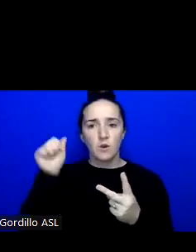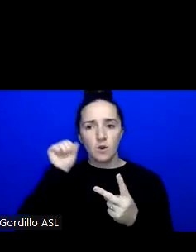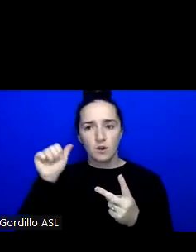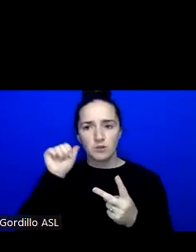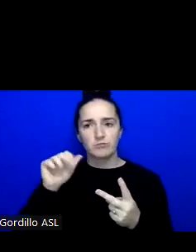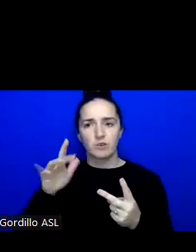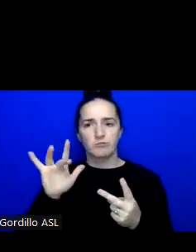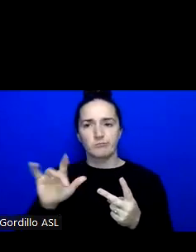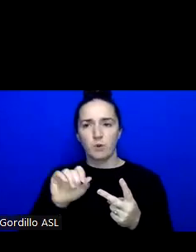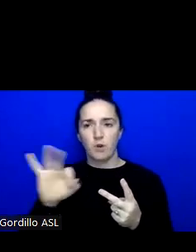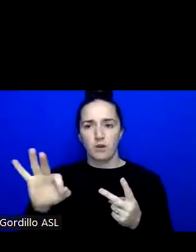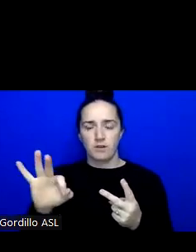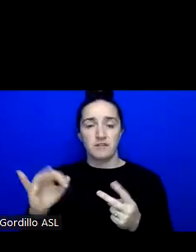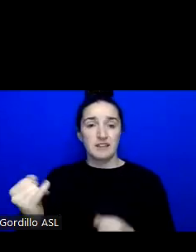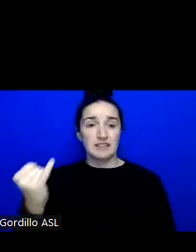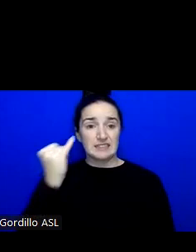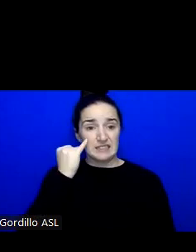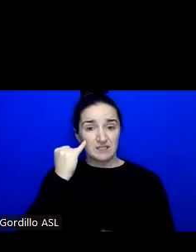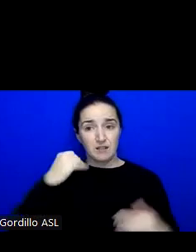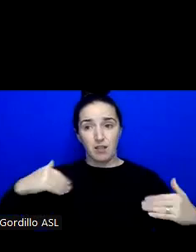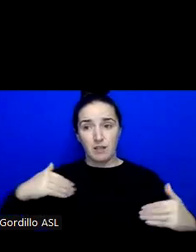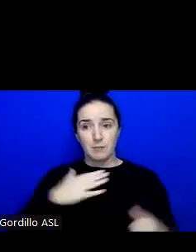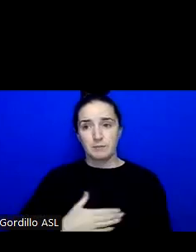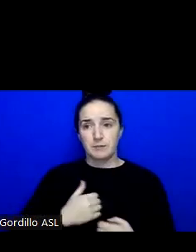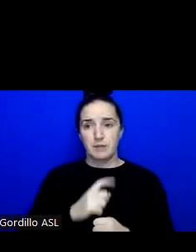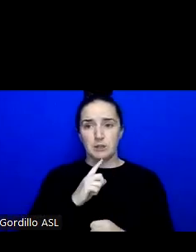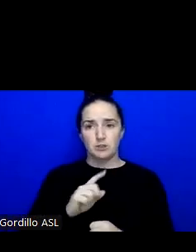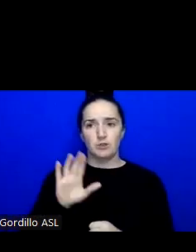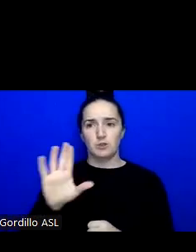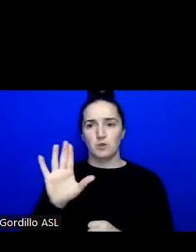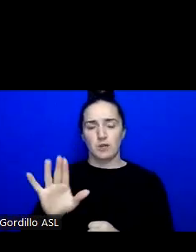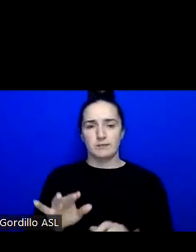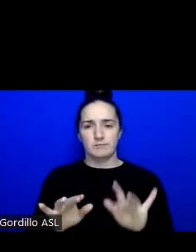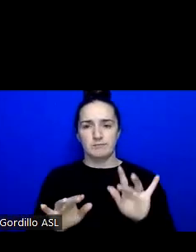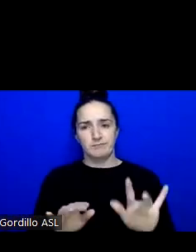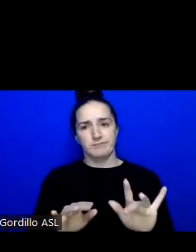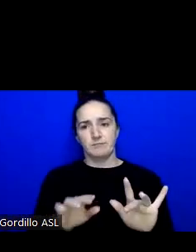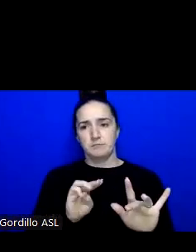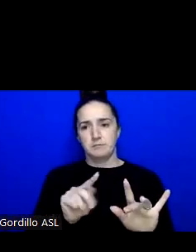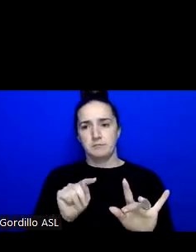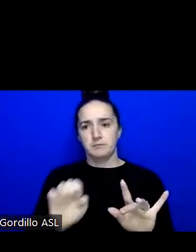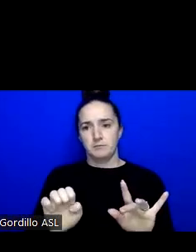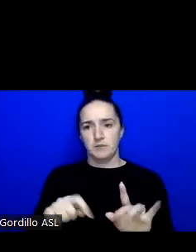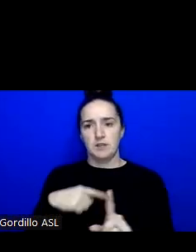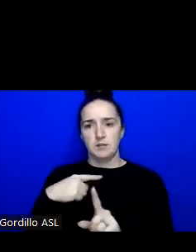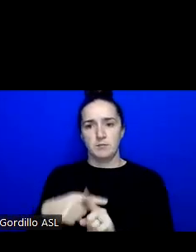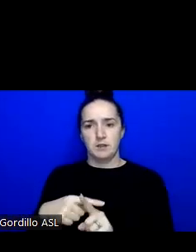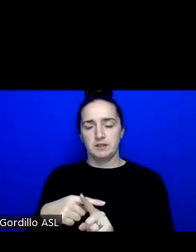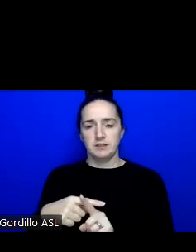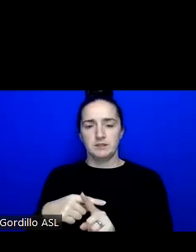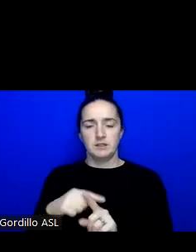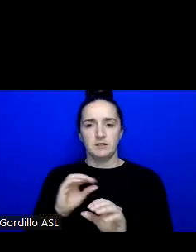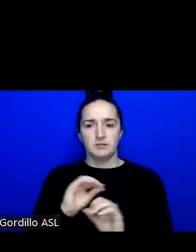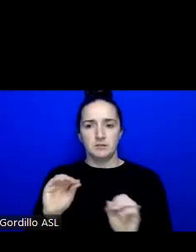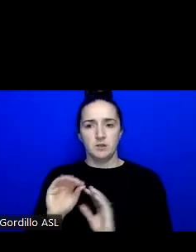make sure that that is turned off on your end. We would appreciate that. And if you think of any questions during the presentation, please don't